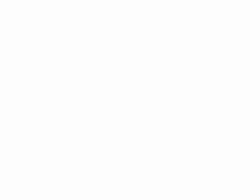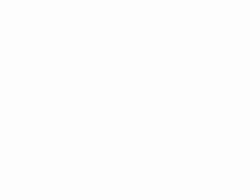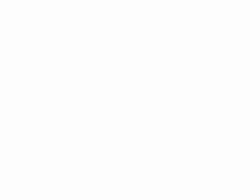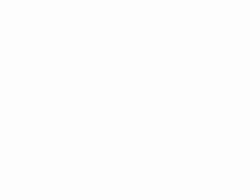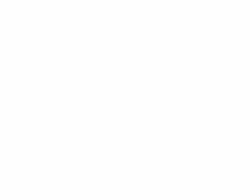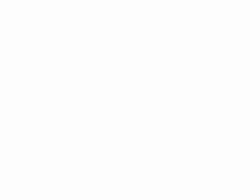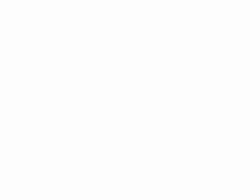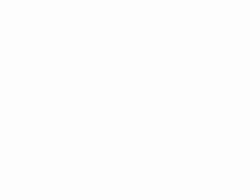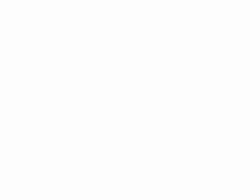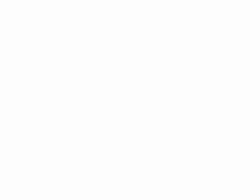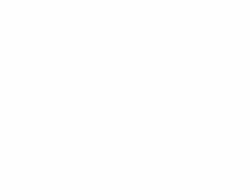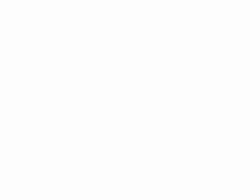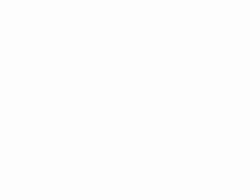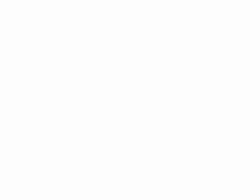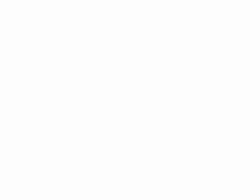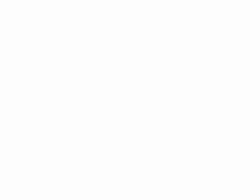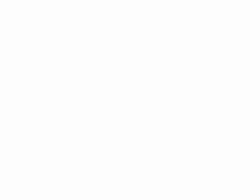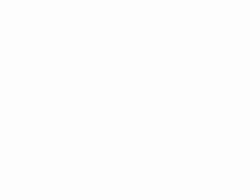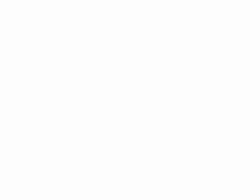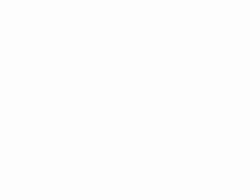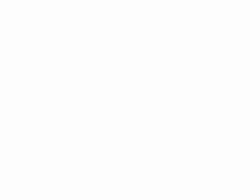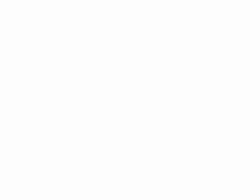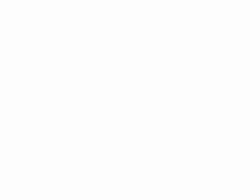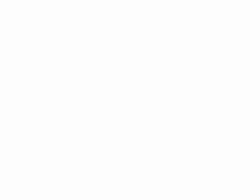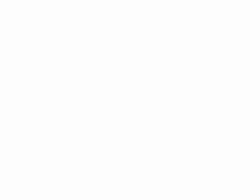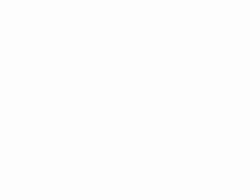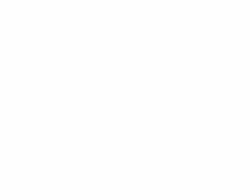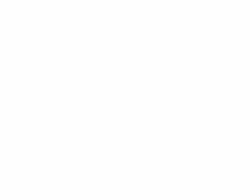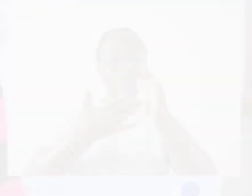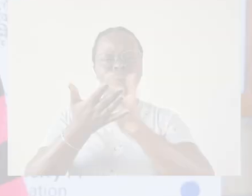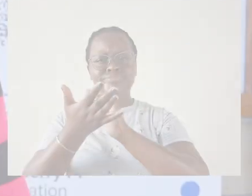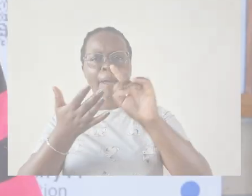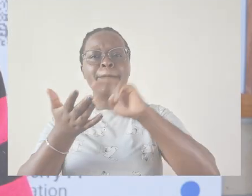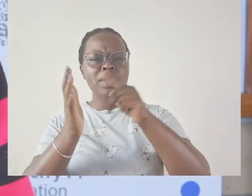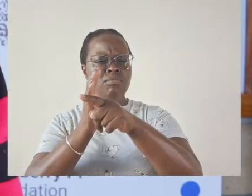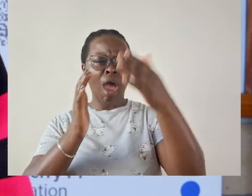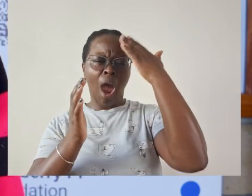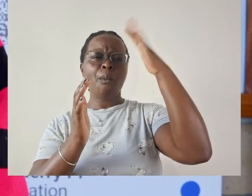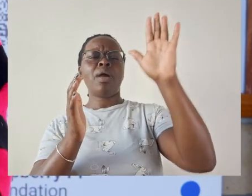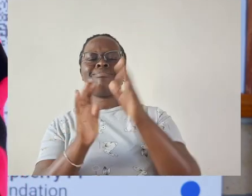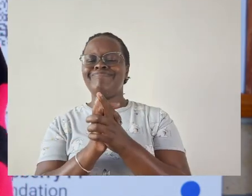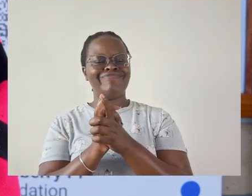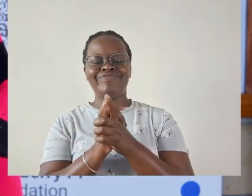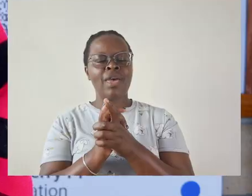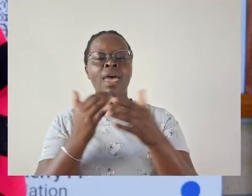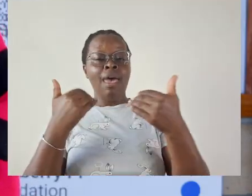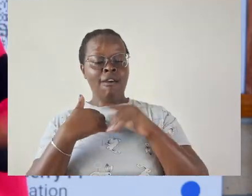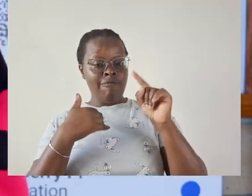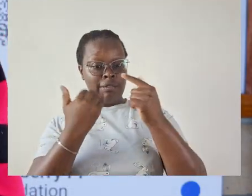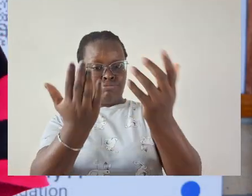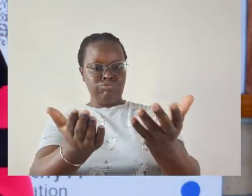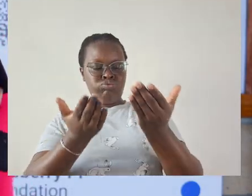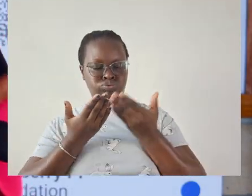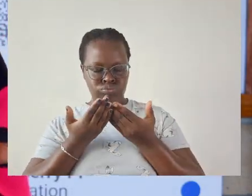access to devices automatically means digital skills. Having a device is only the first step. Without